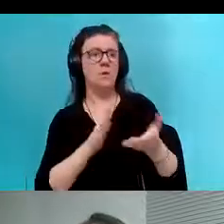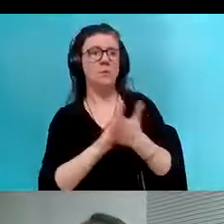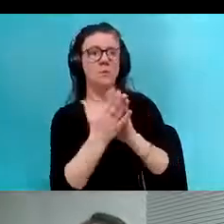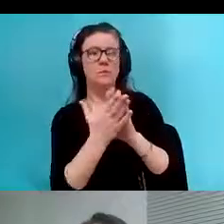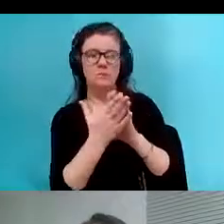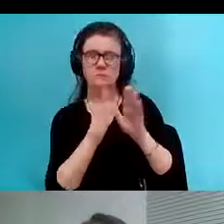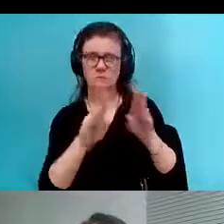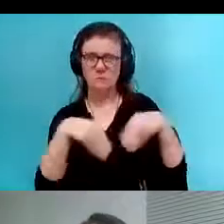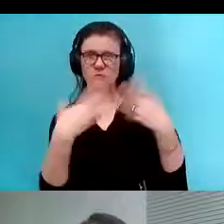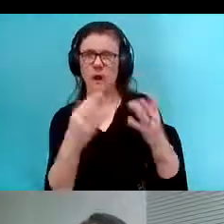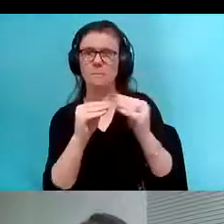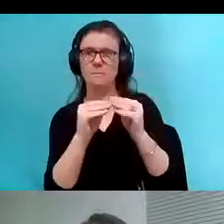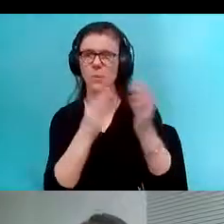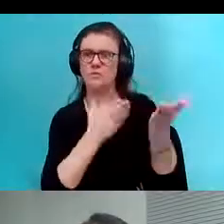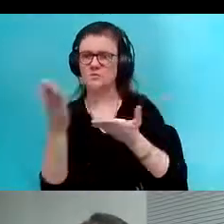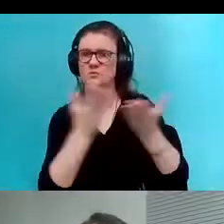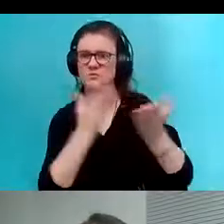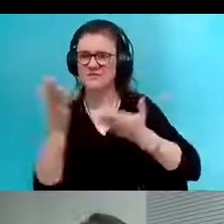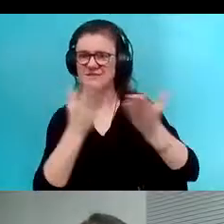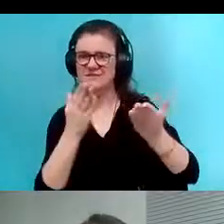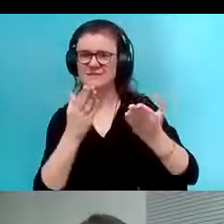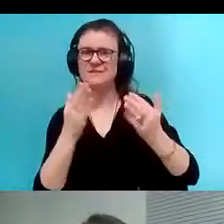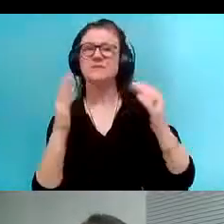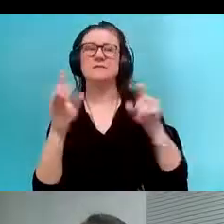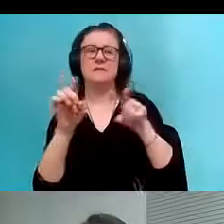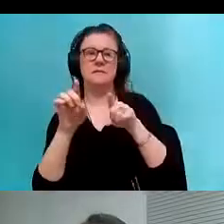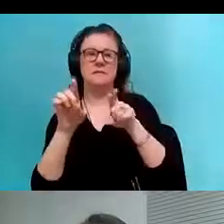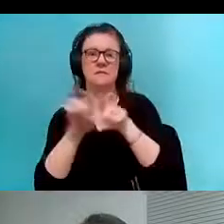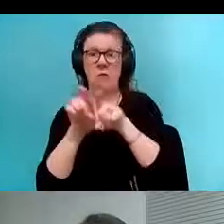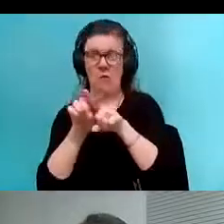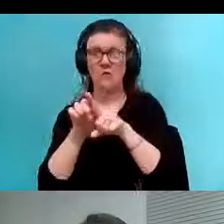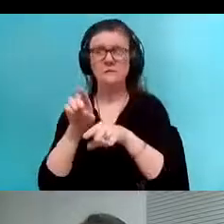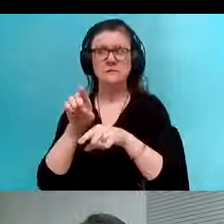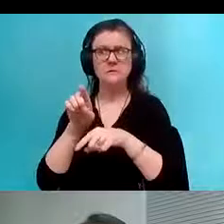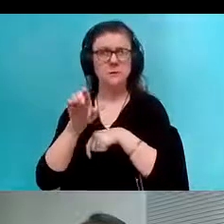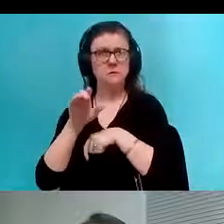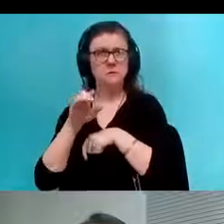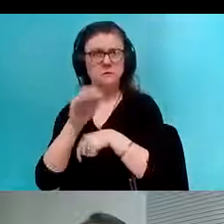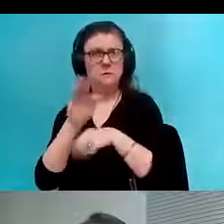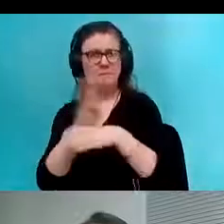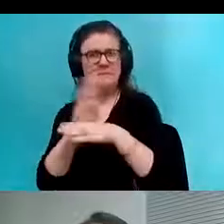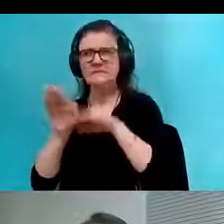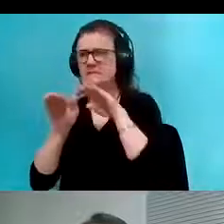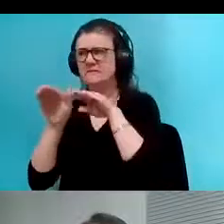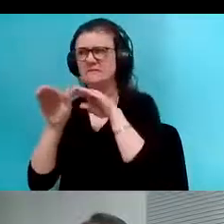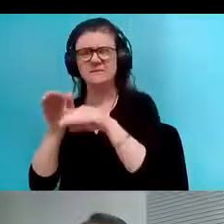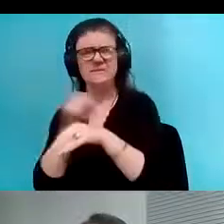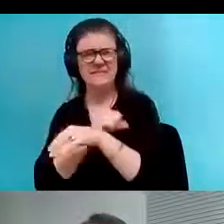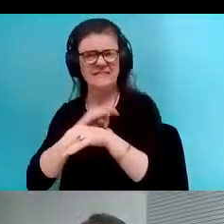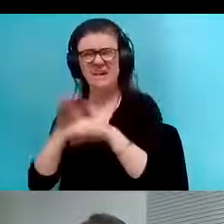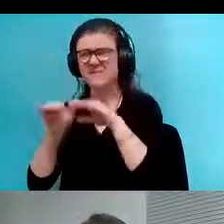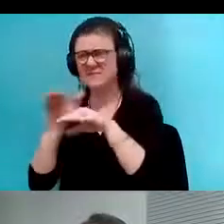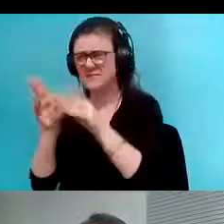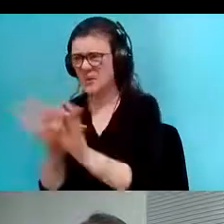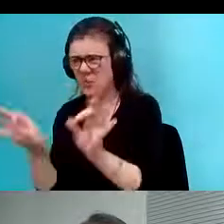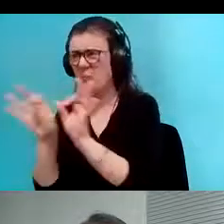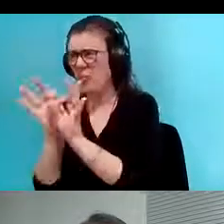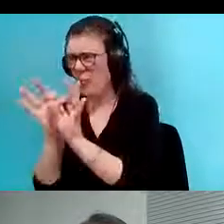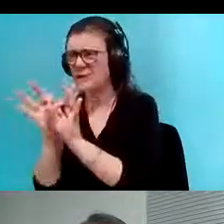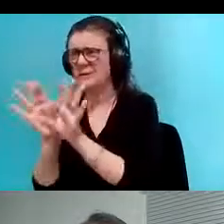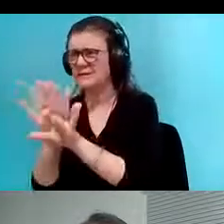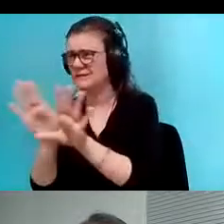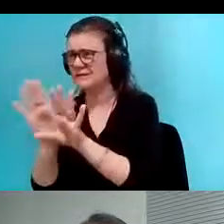on communicating internally and externally about the DDD experience, particularly to avoid